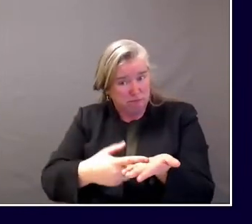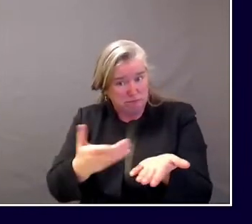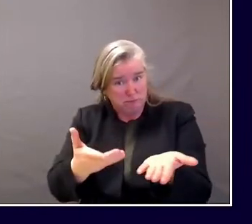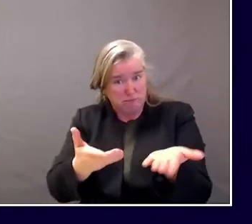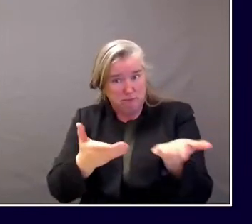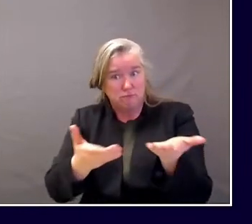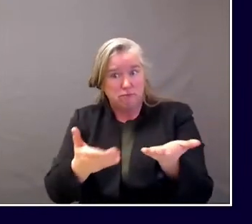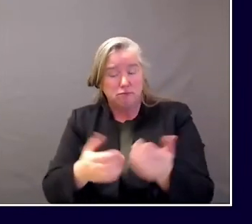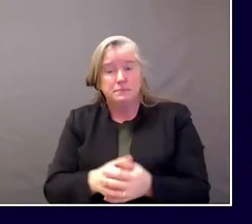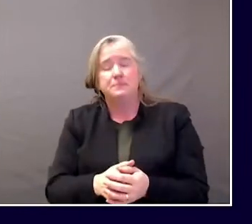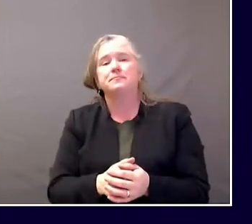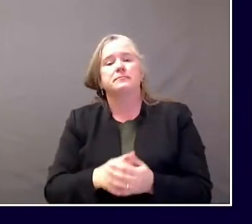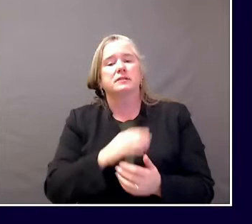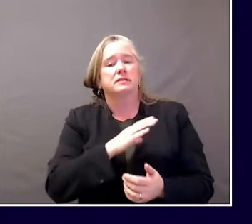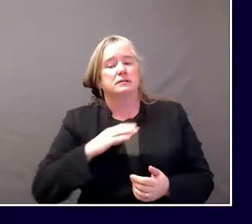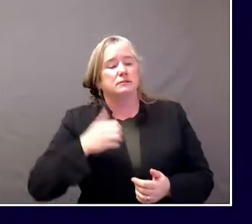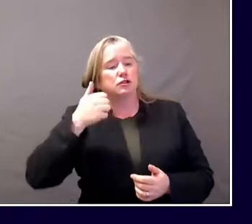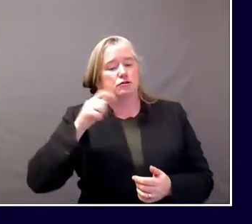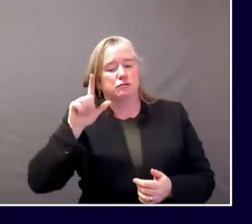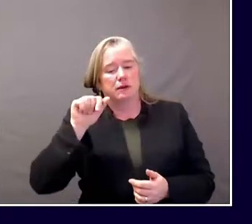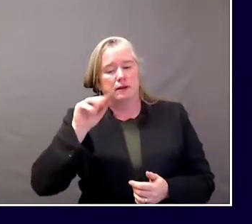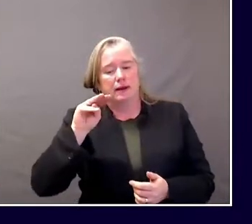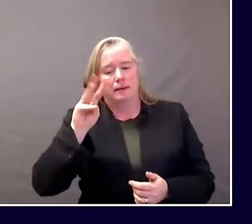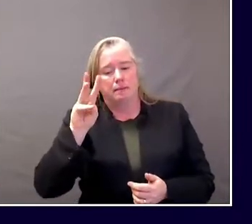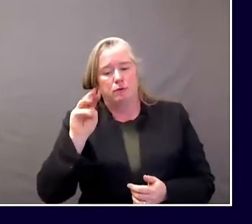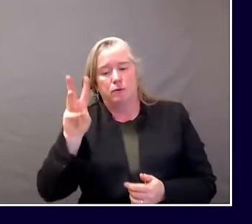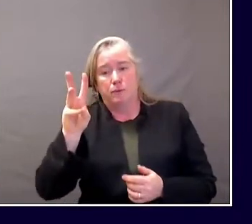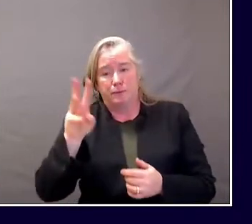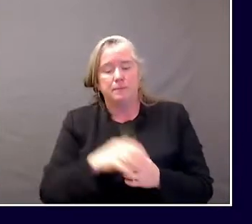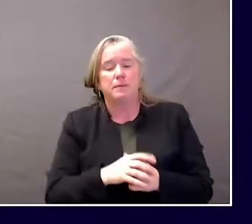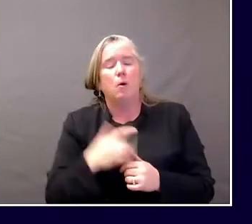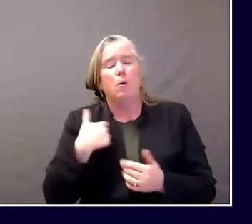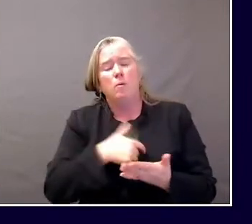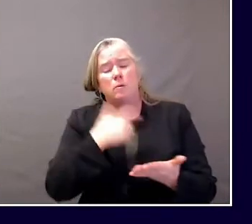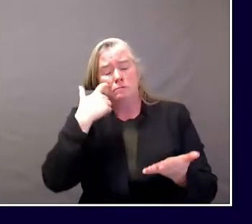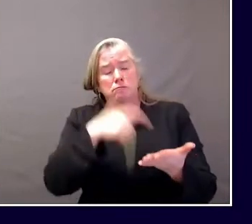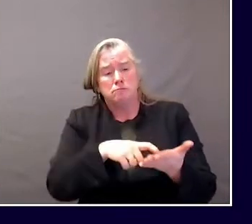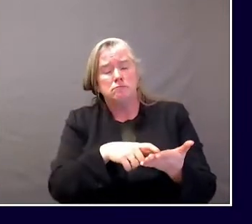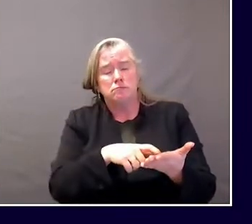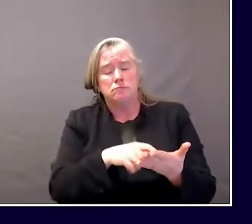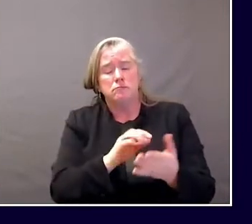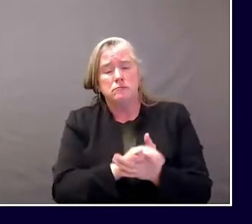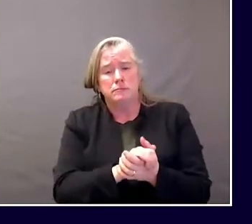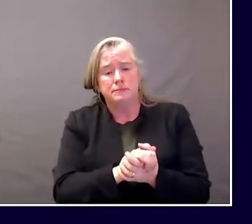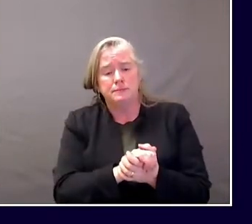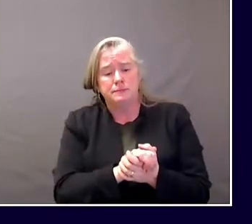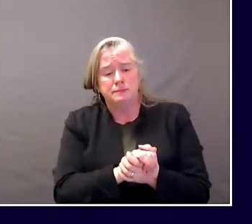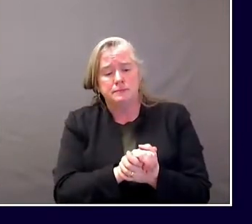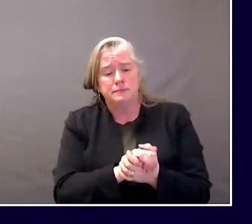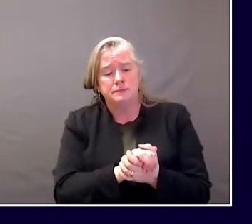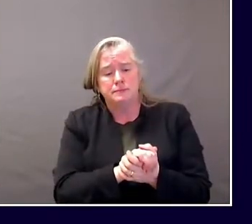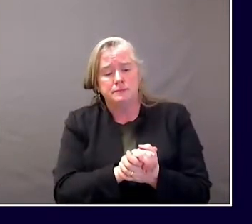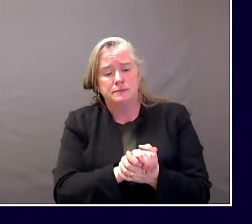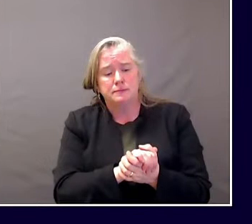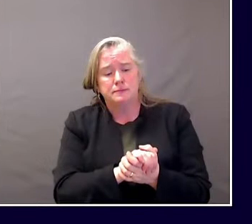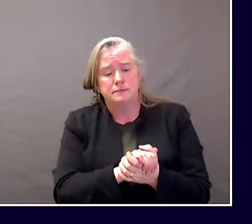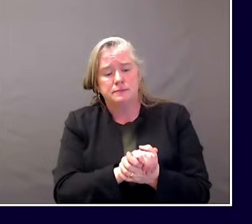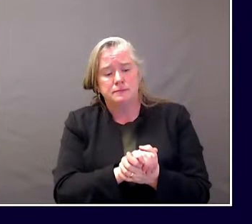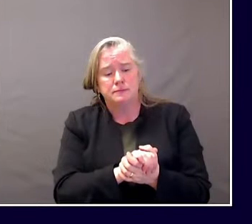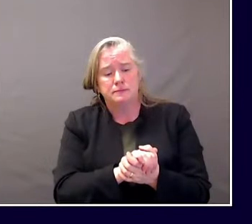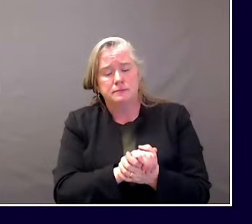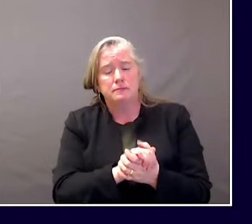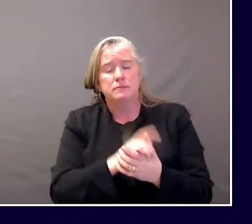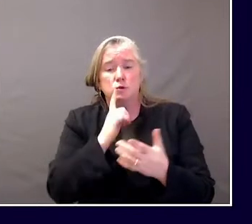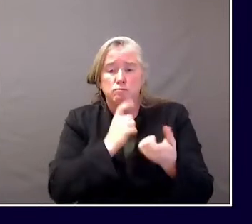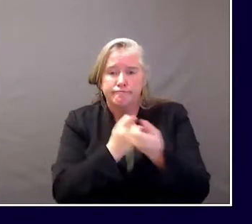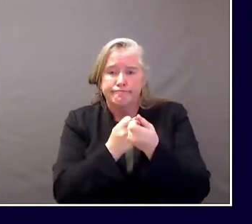Lambert, Sure. So we recognize the fact that in the interest of trying to shore up our critical